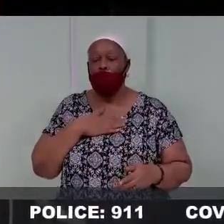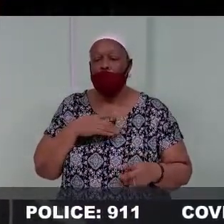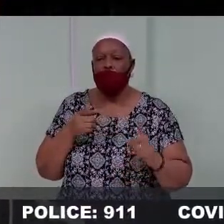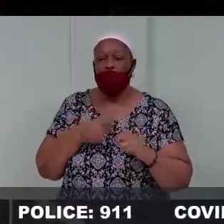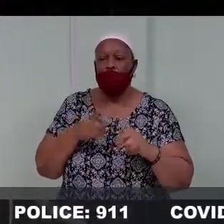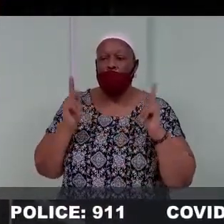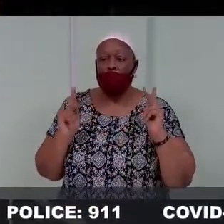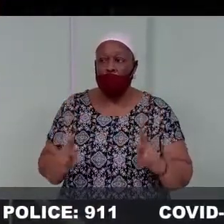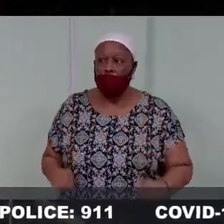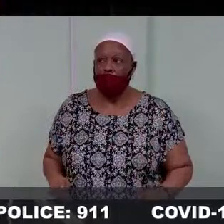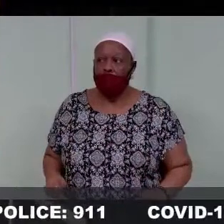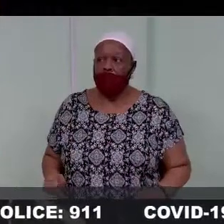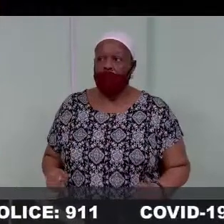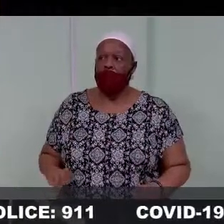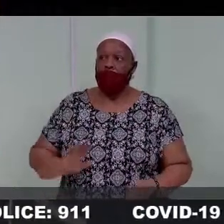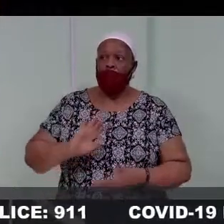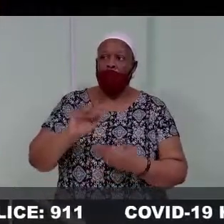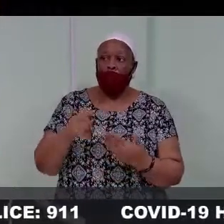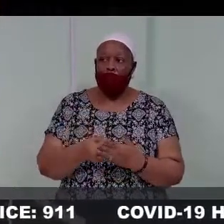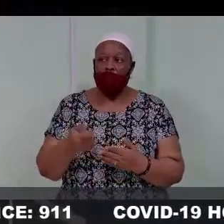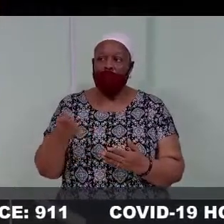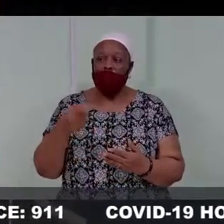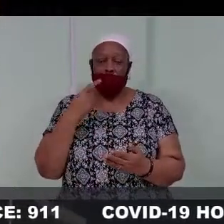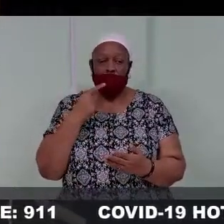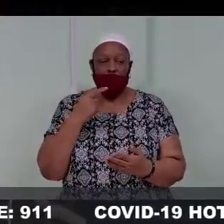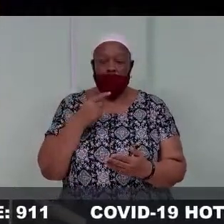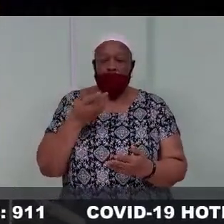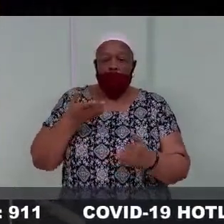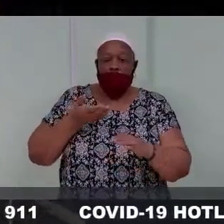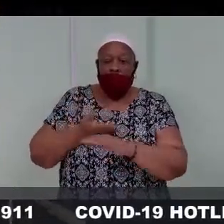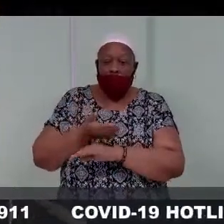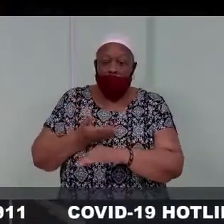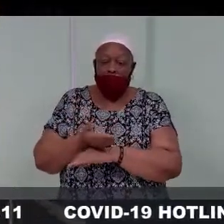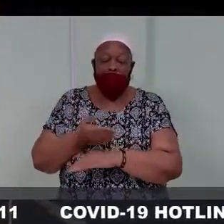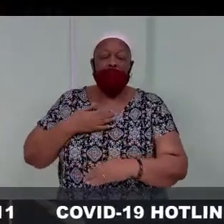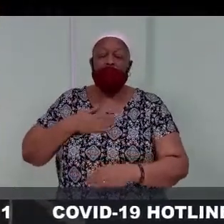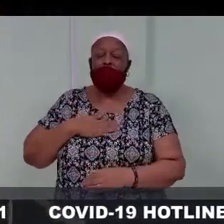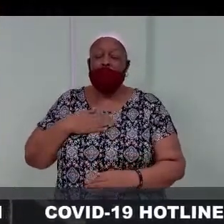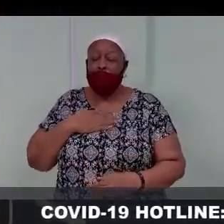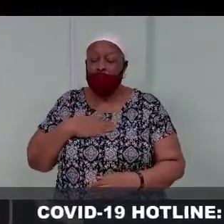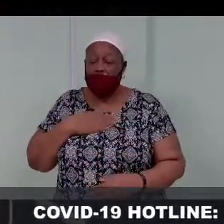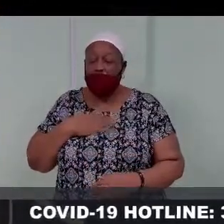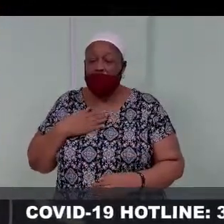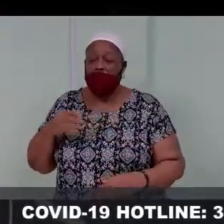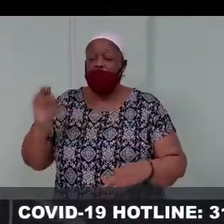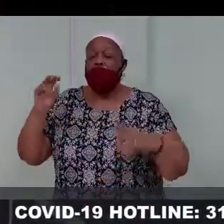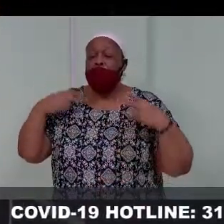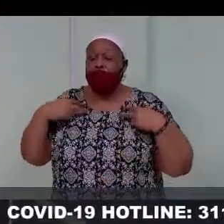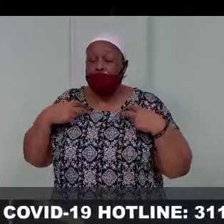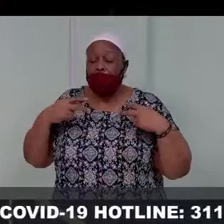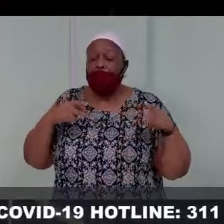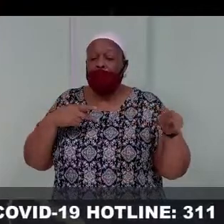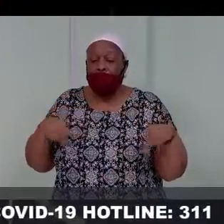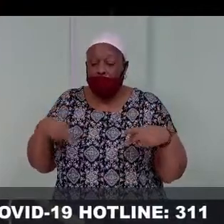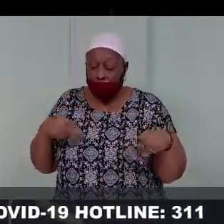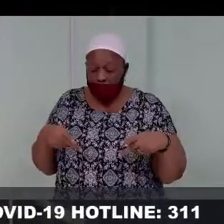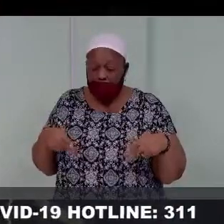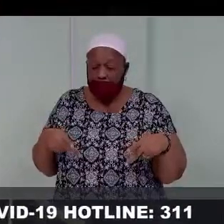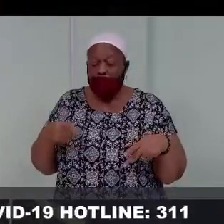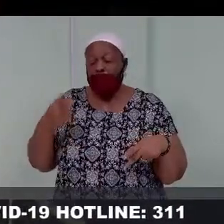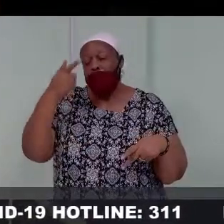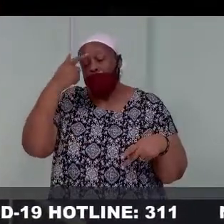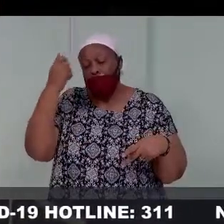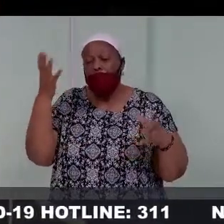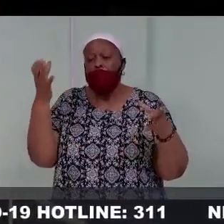closed down, these persons came to us begging for us to start generating economic activity, asking for us to generate activity